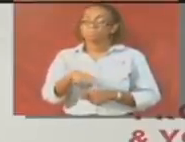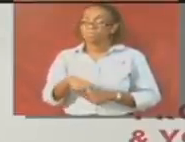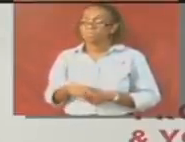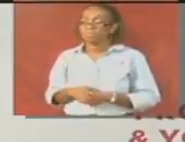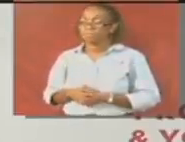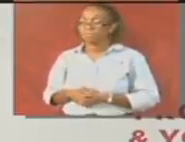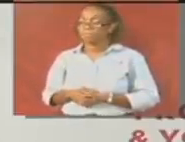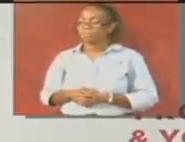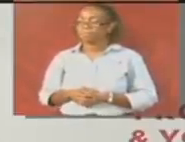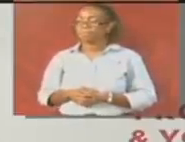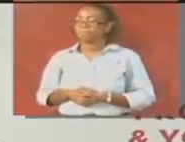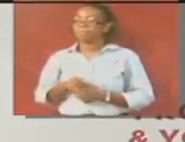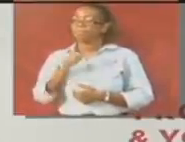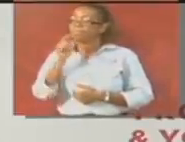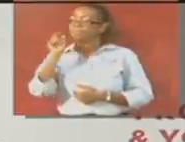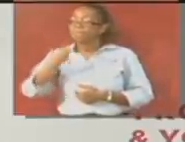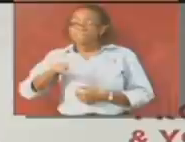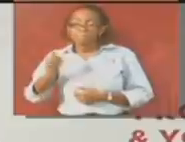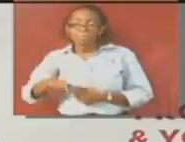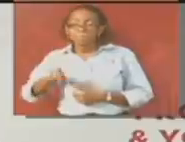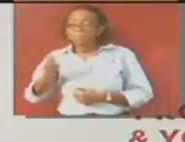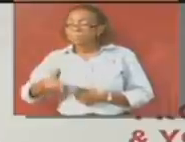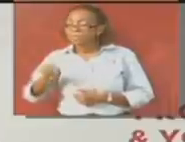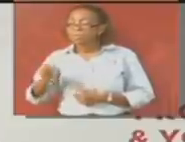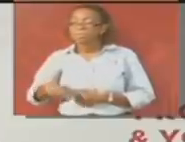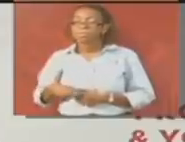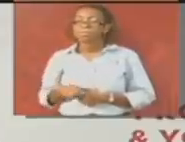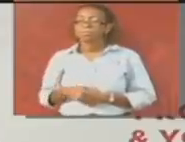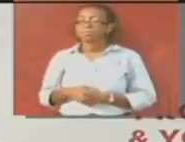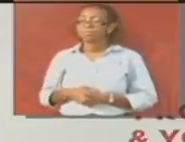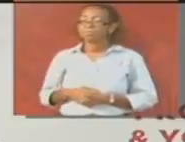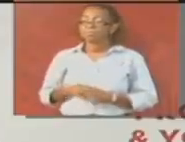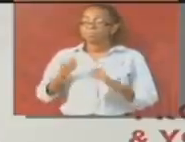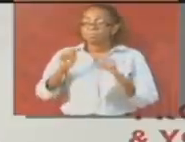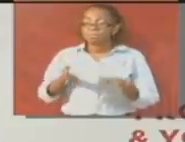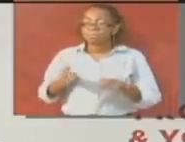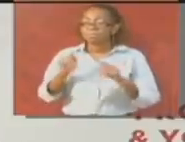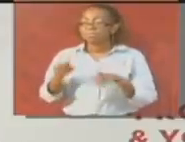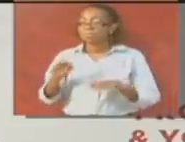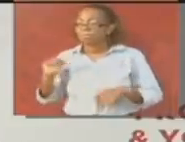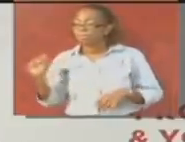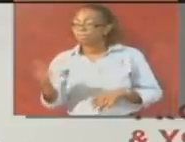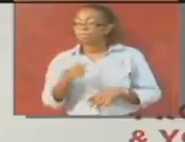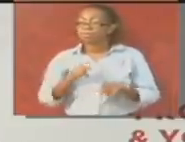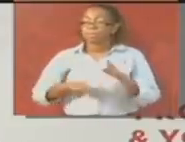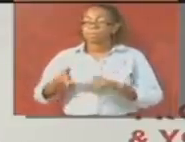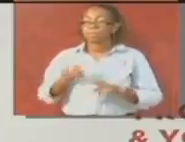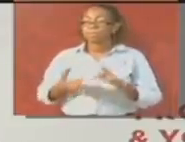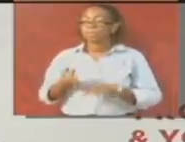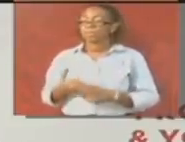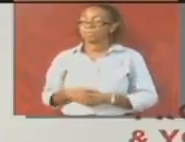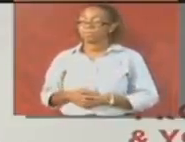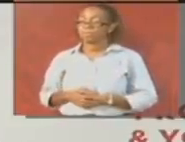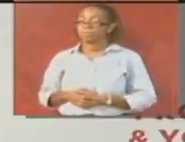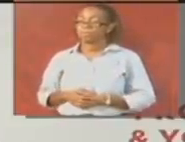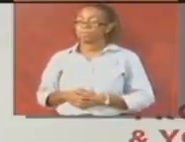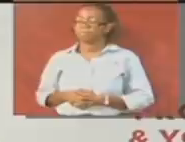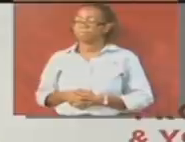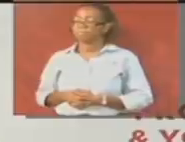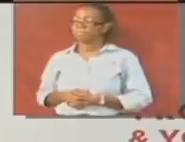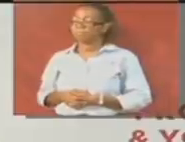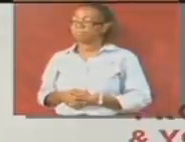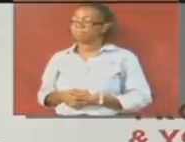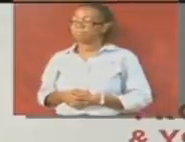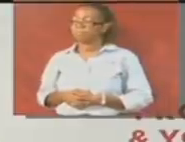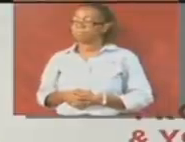essential that every single positive be tested in order to get an idea of how established the variant may be. There are other